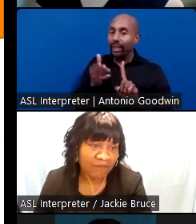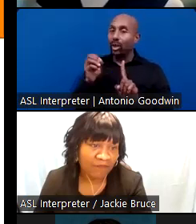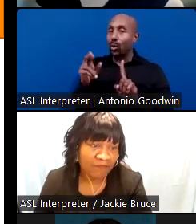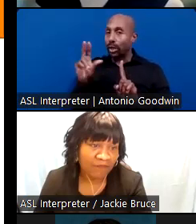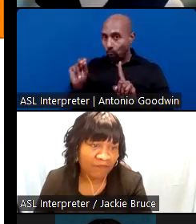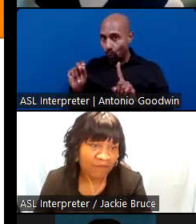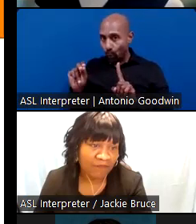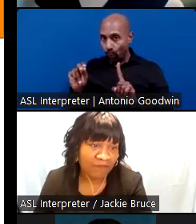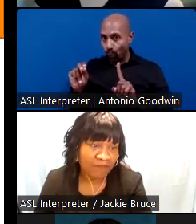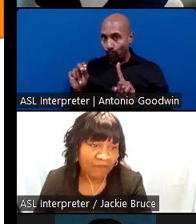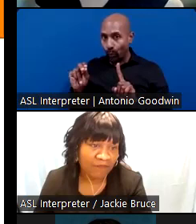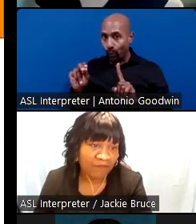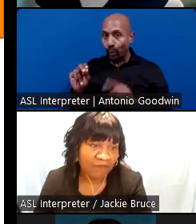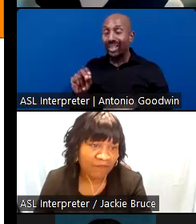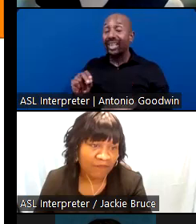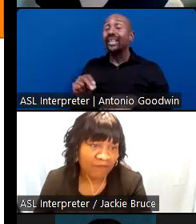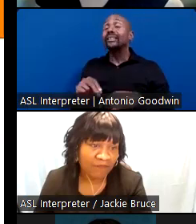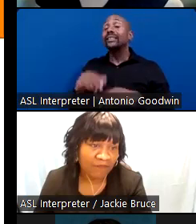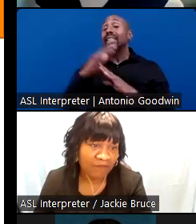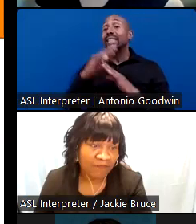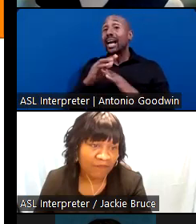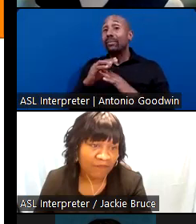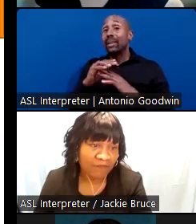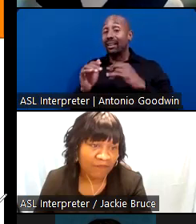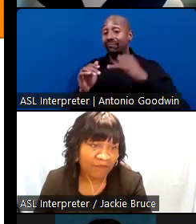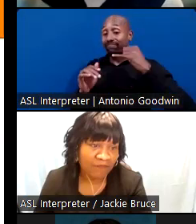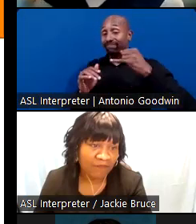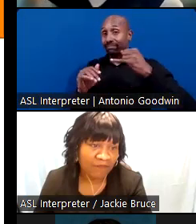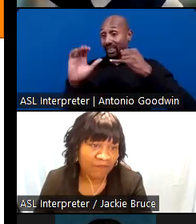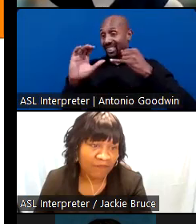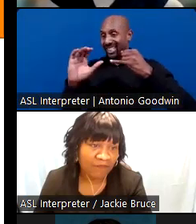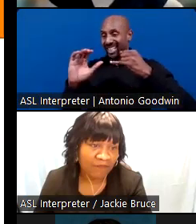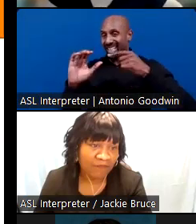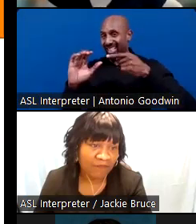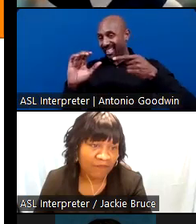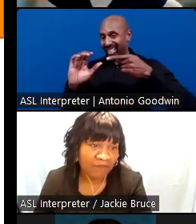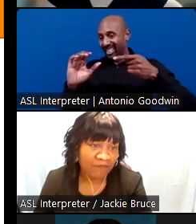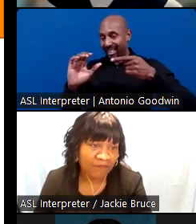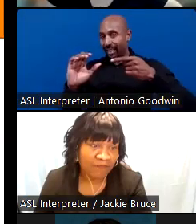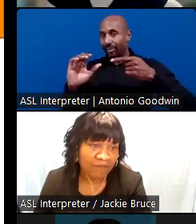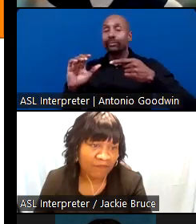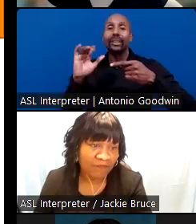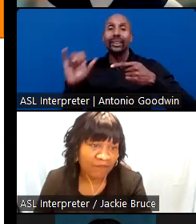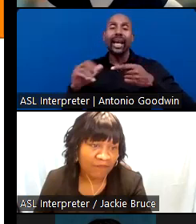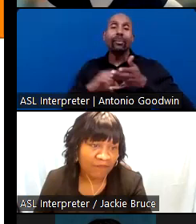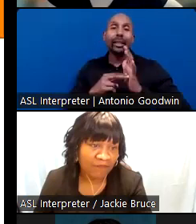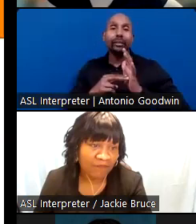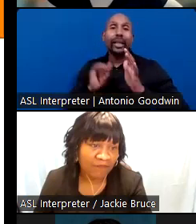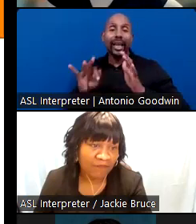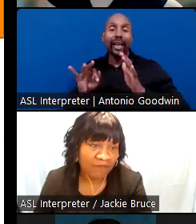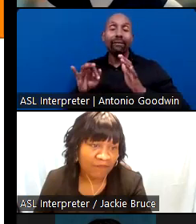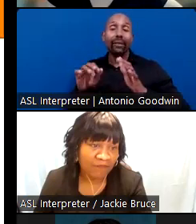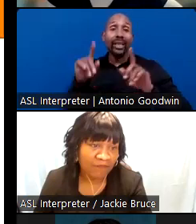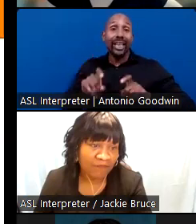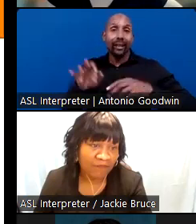a control group. So the top one tells us that test is working. So